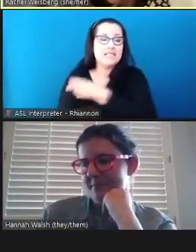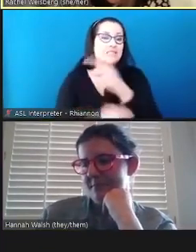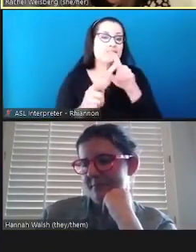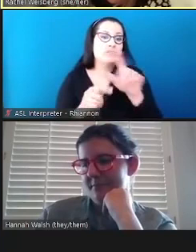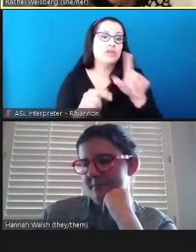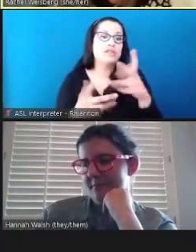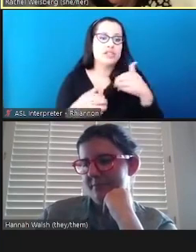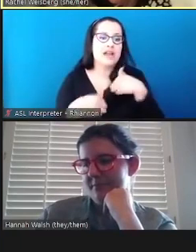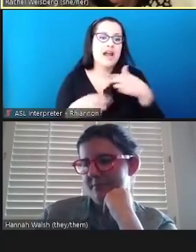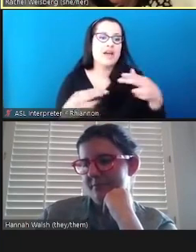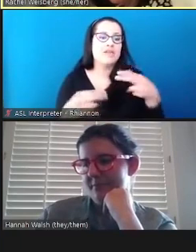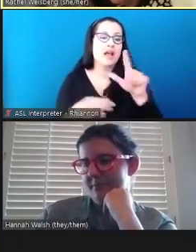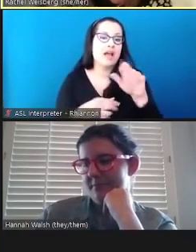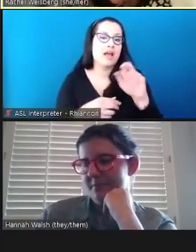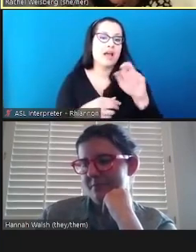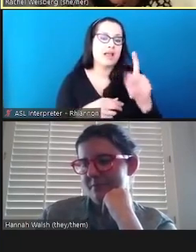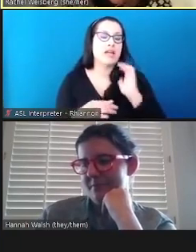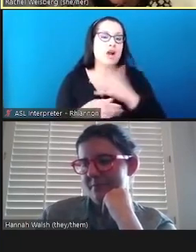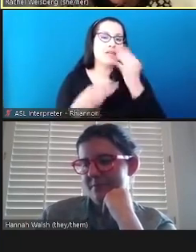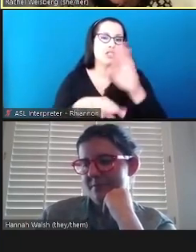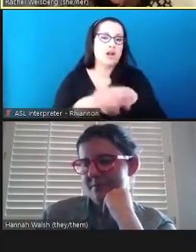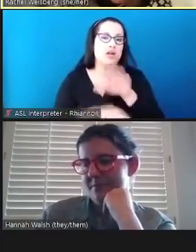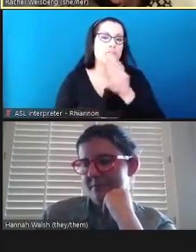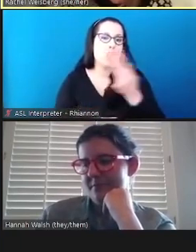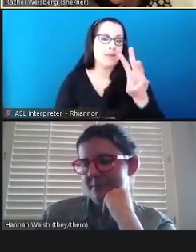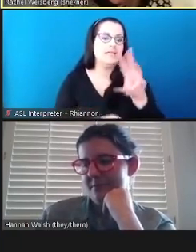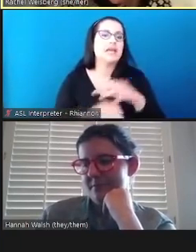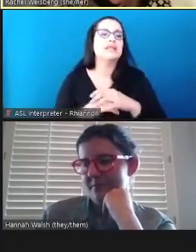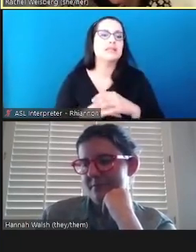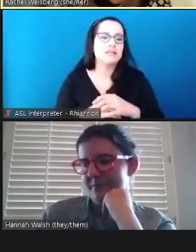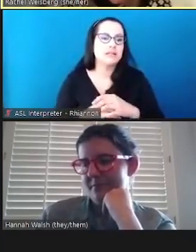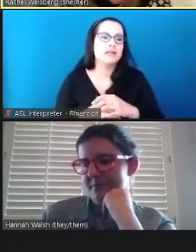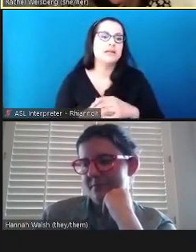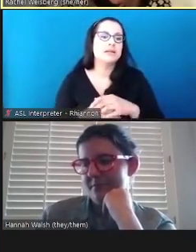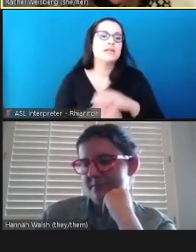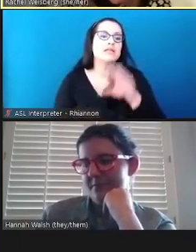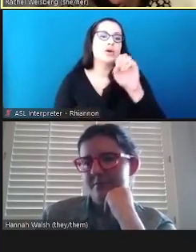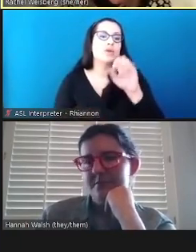related, there's a link to our information on our website. It's